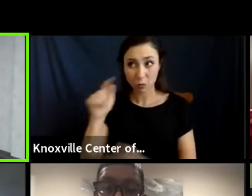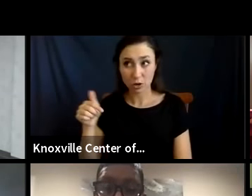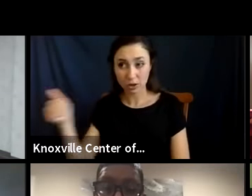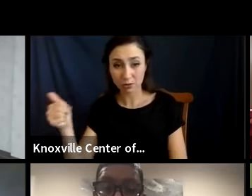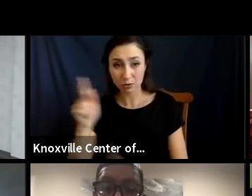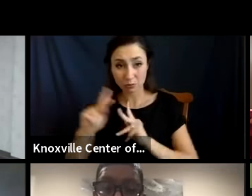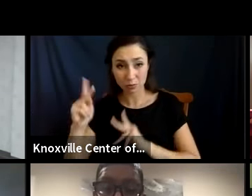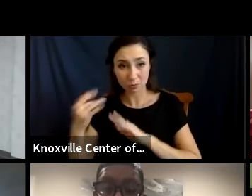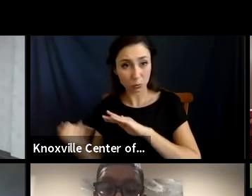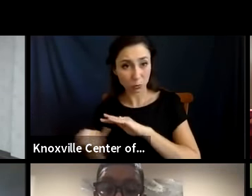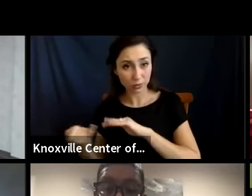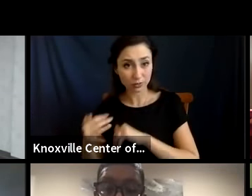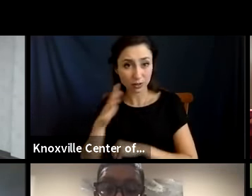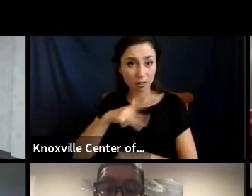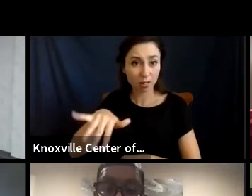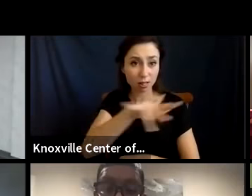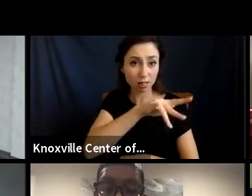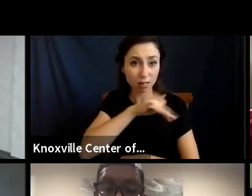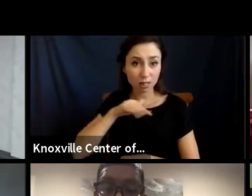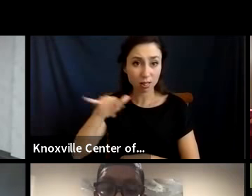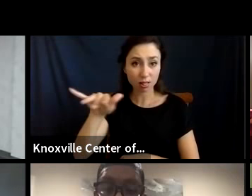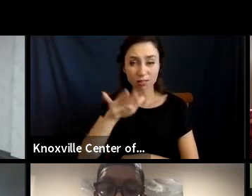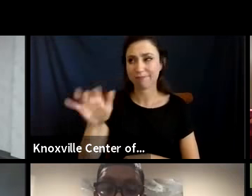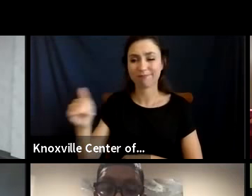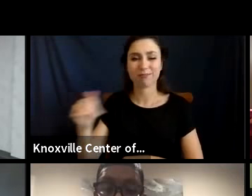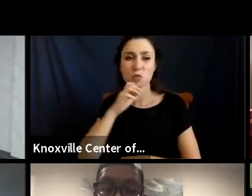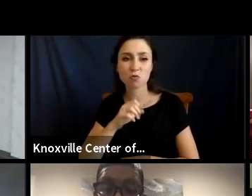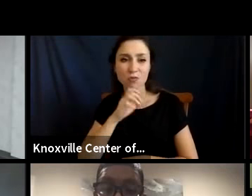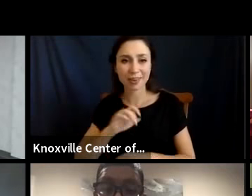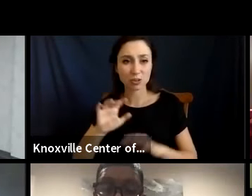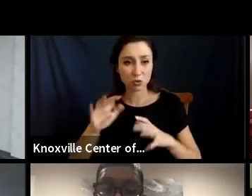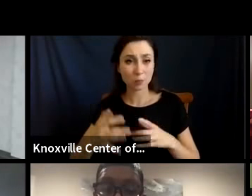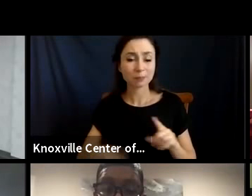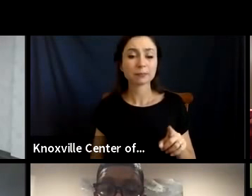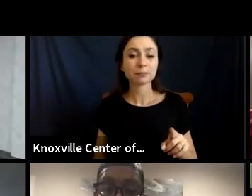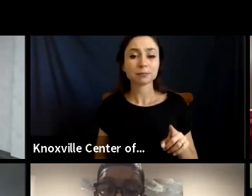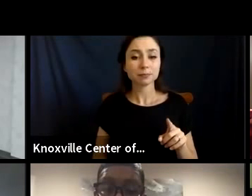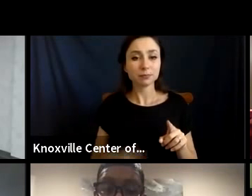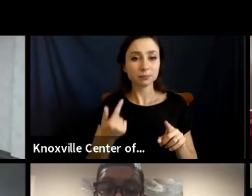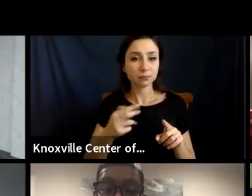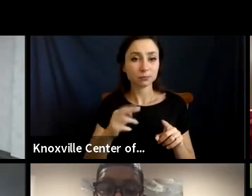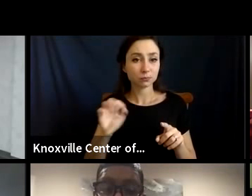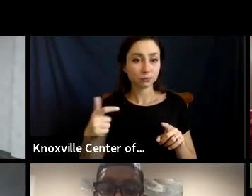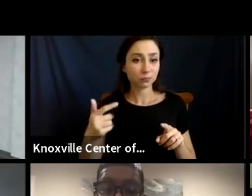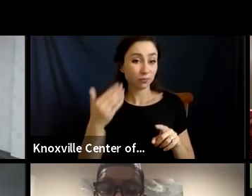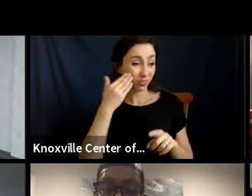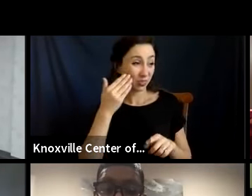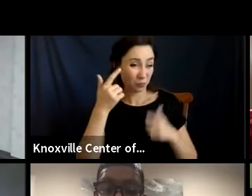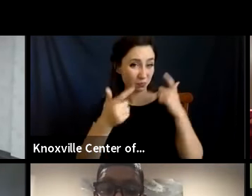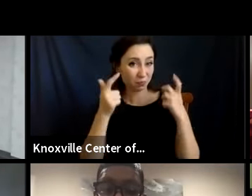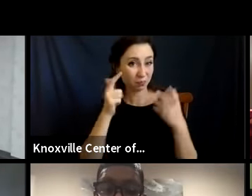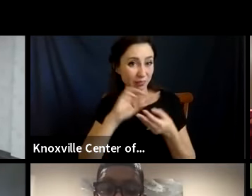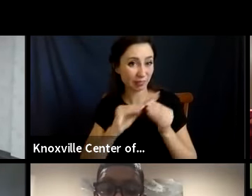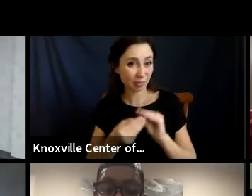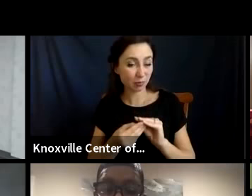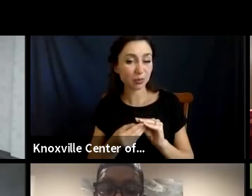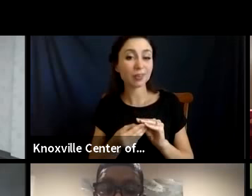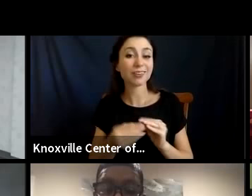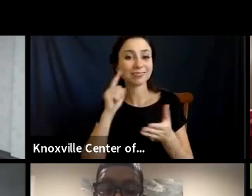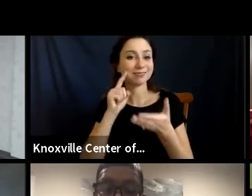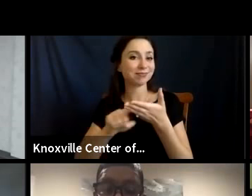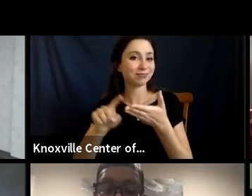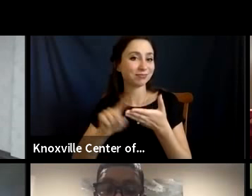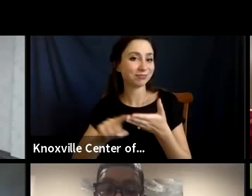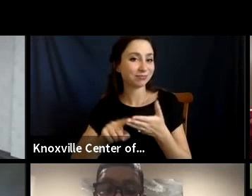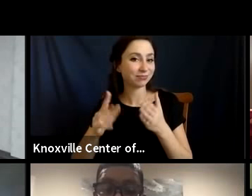Well, I know the greater, other age groups, yeah. Yeah, I know that the greater number of researchers always like